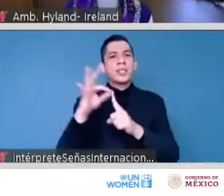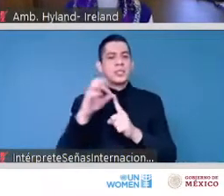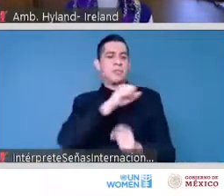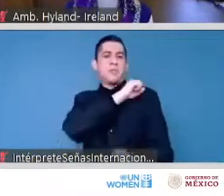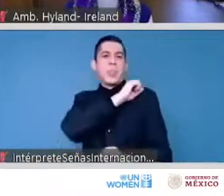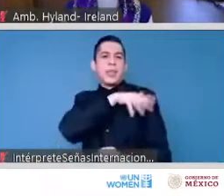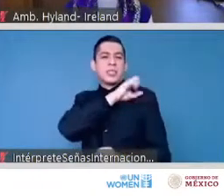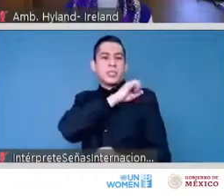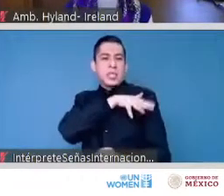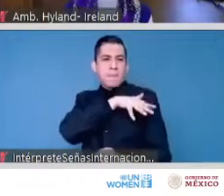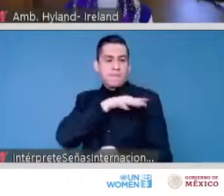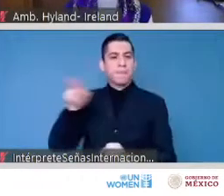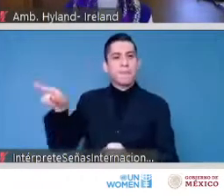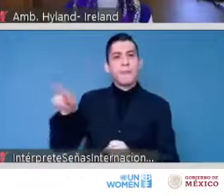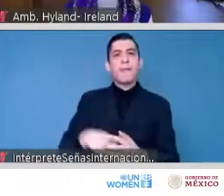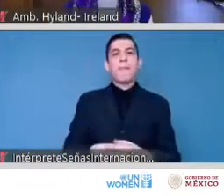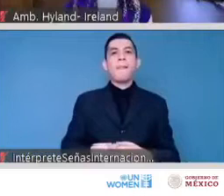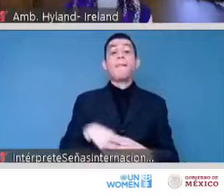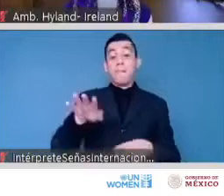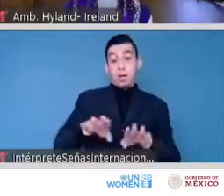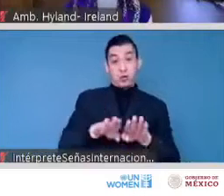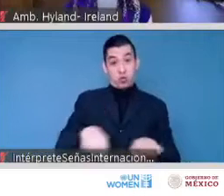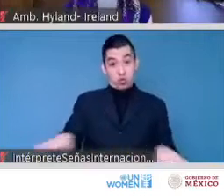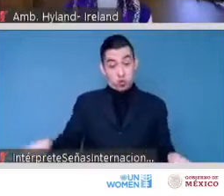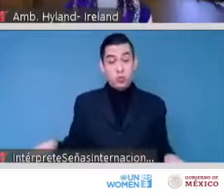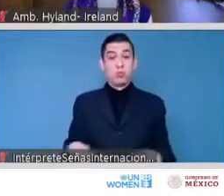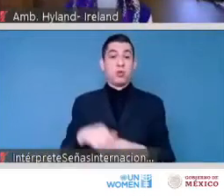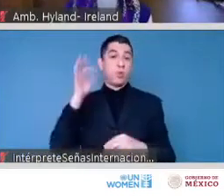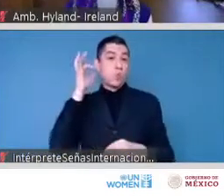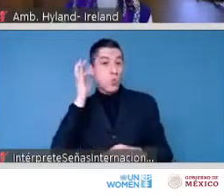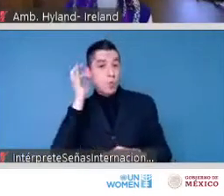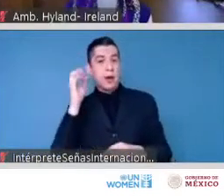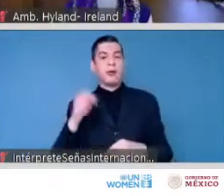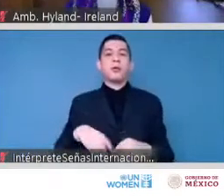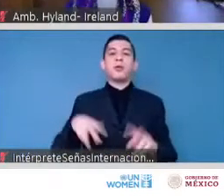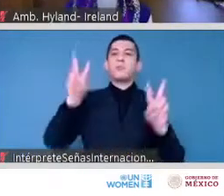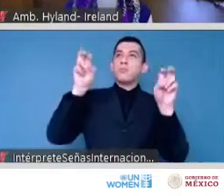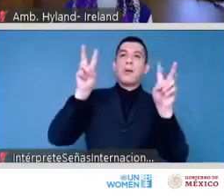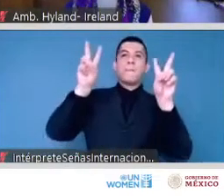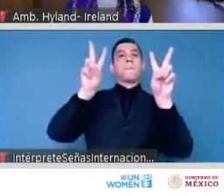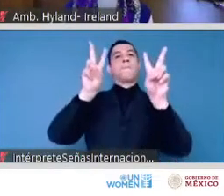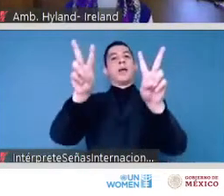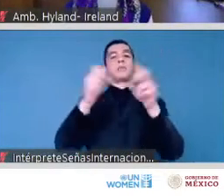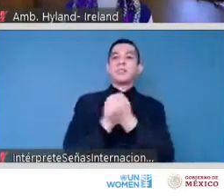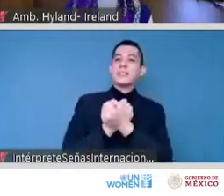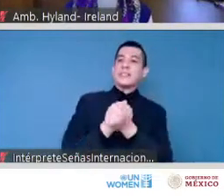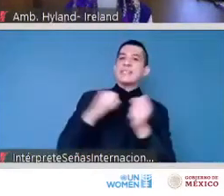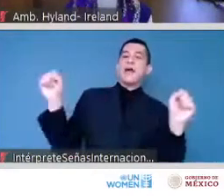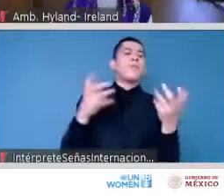are some engagement mechanisms that you use on the ground? Over to you, Sandy, and you have